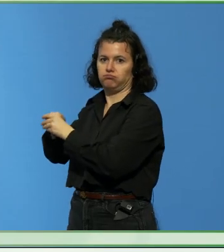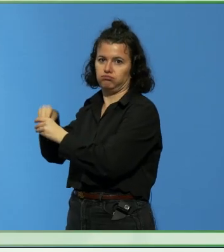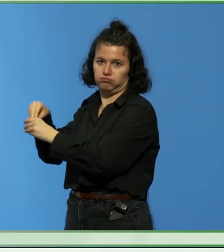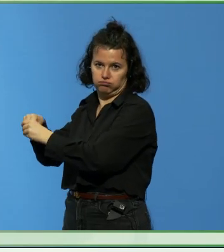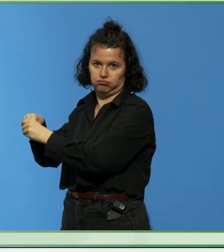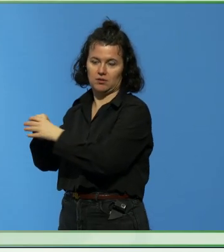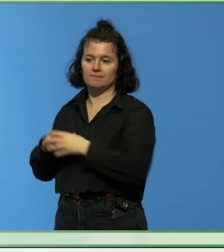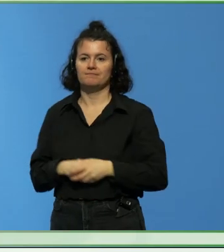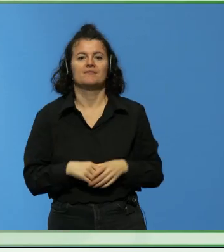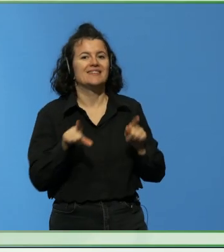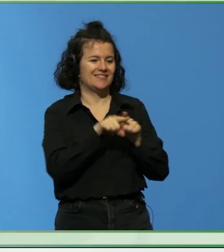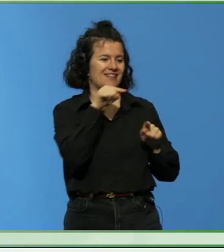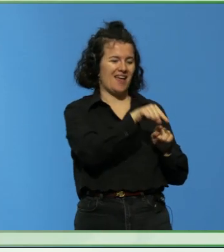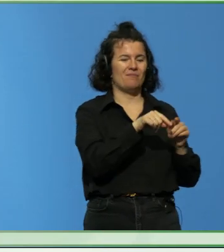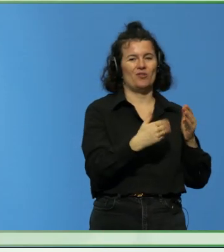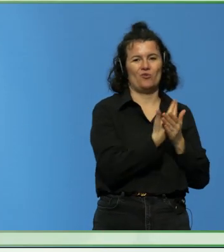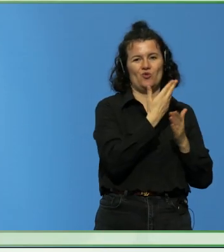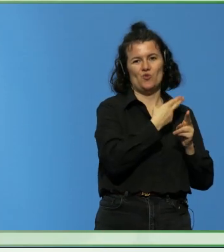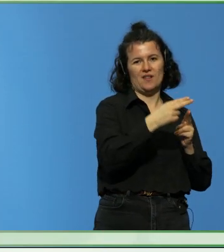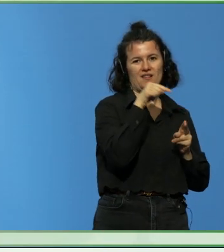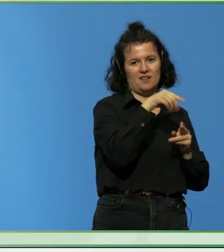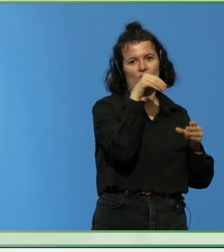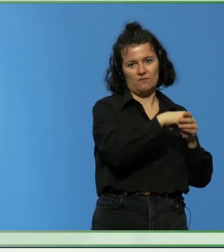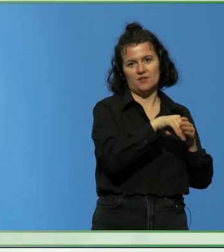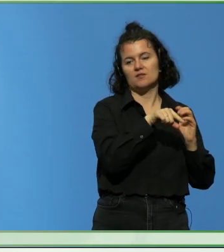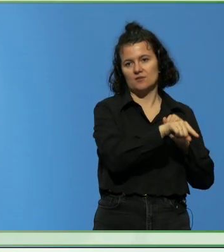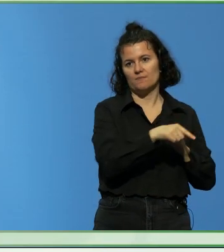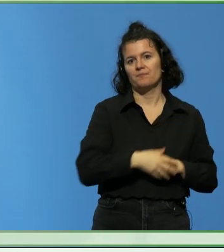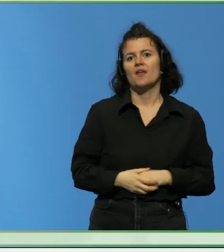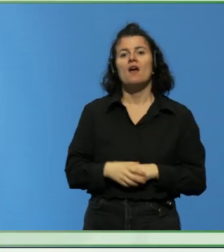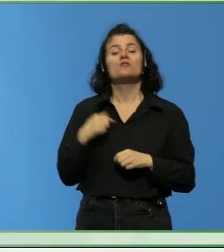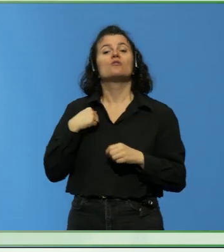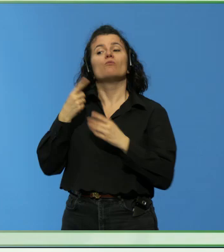of where they are, how to use them, and what menstruation is.